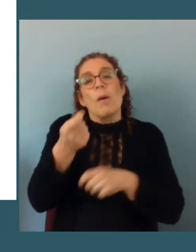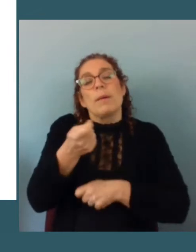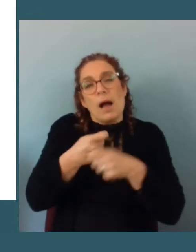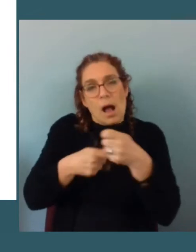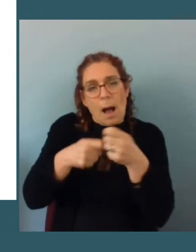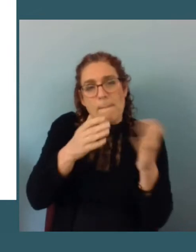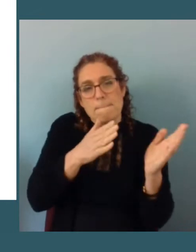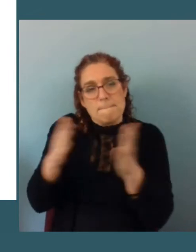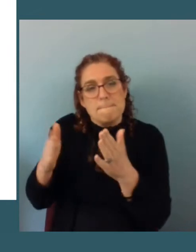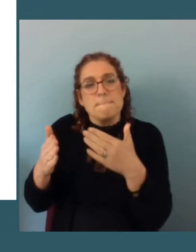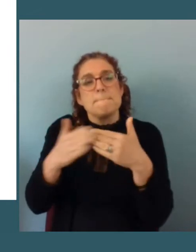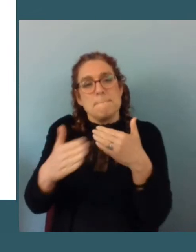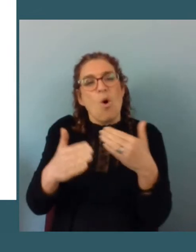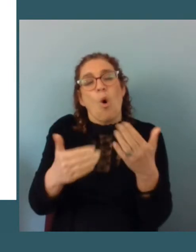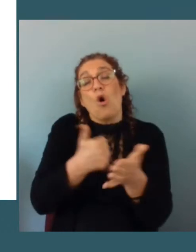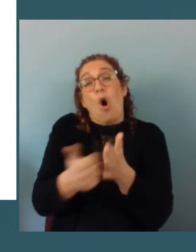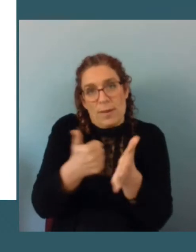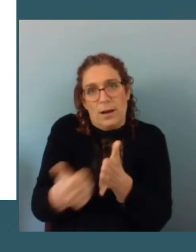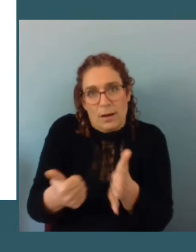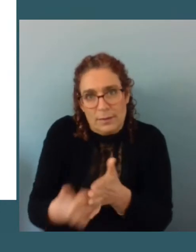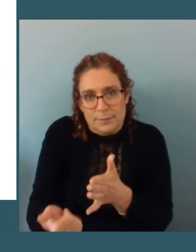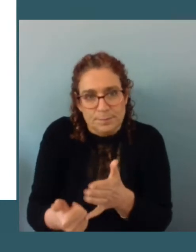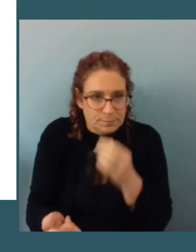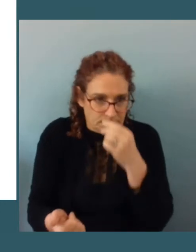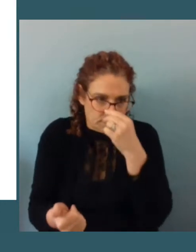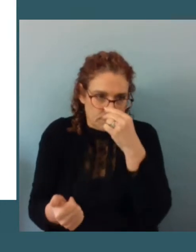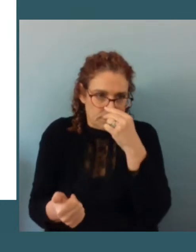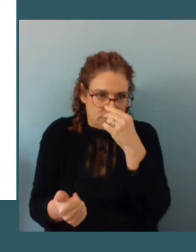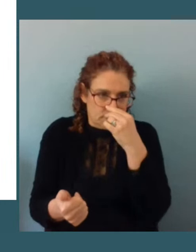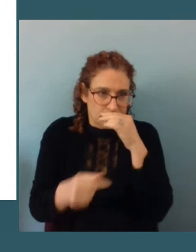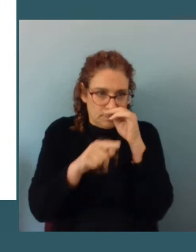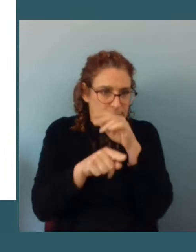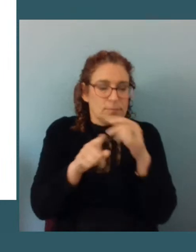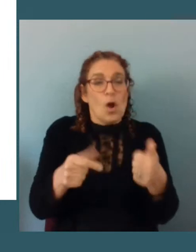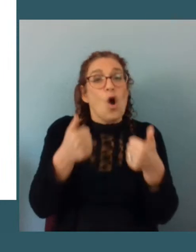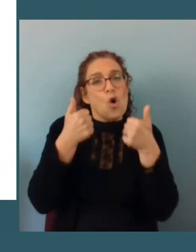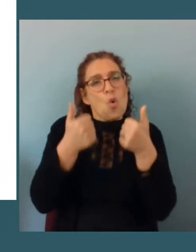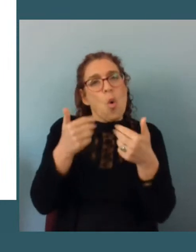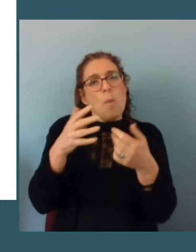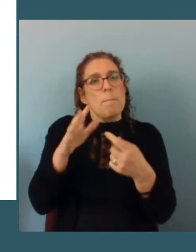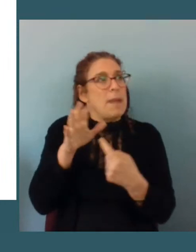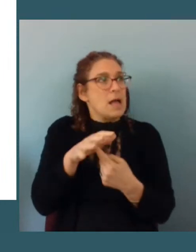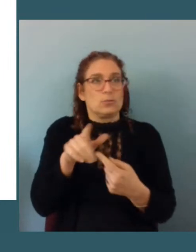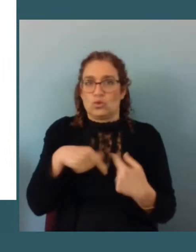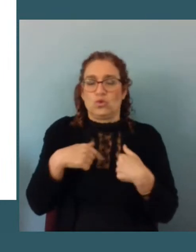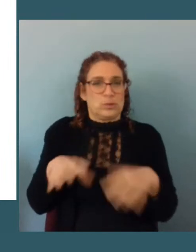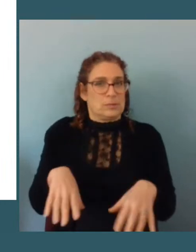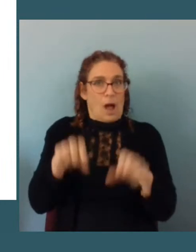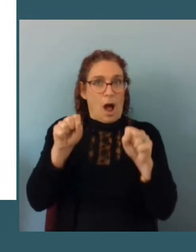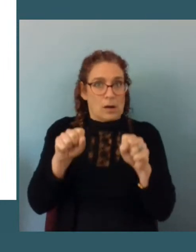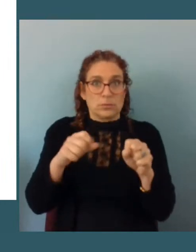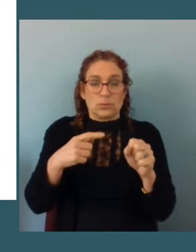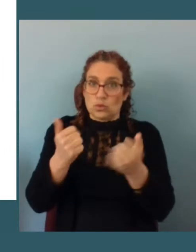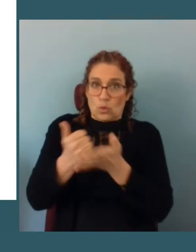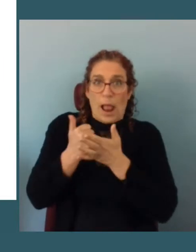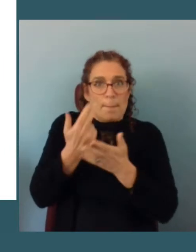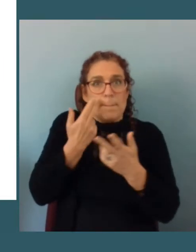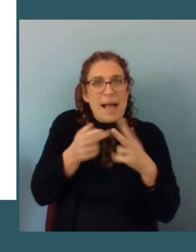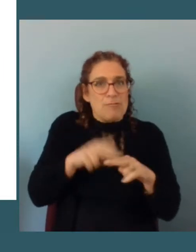good starting point and something to guide parents through, because there isn't a lot of resources out